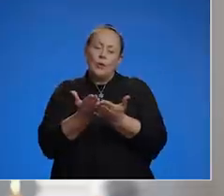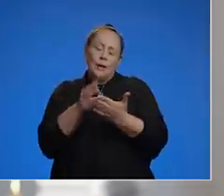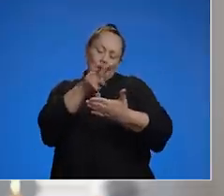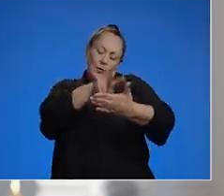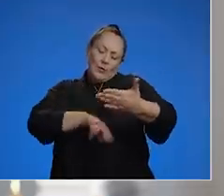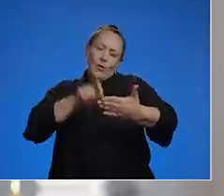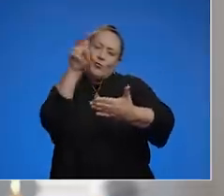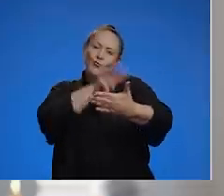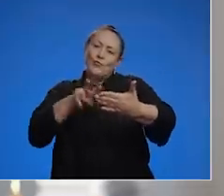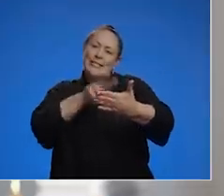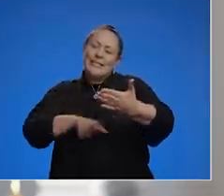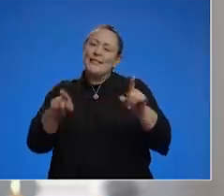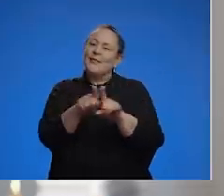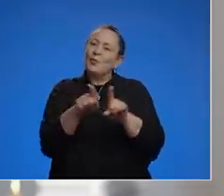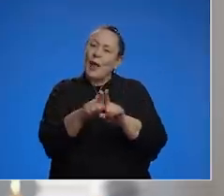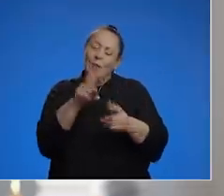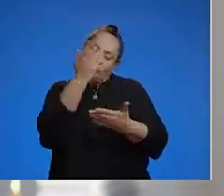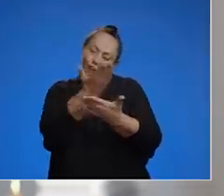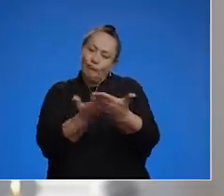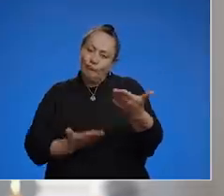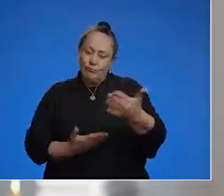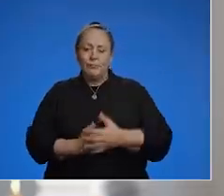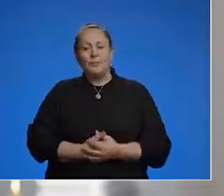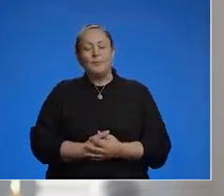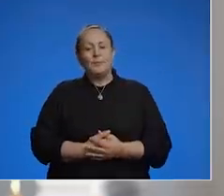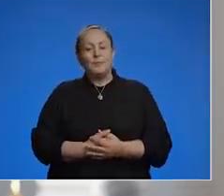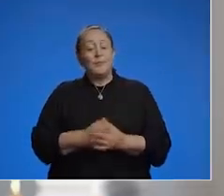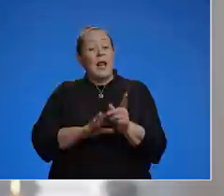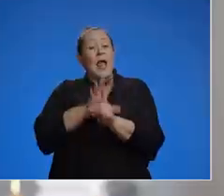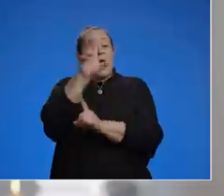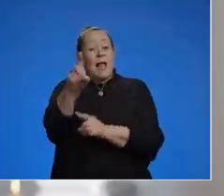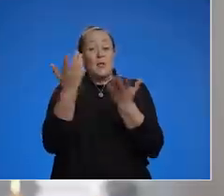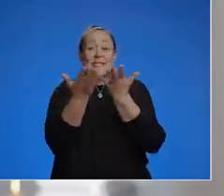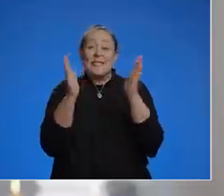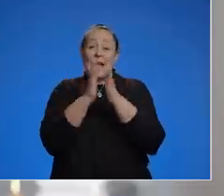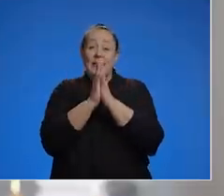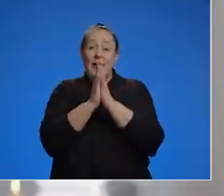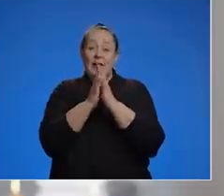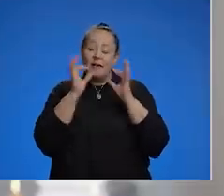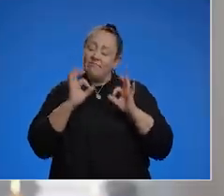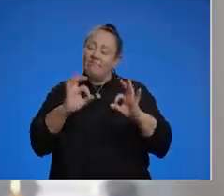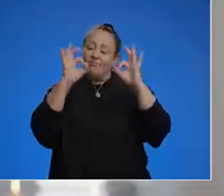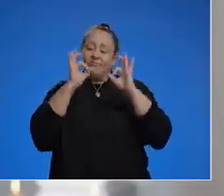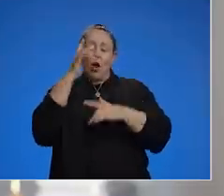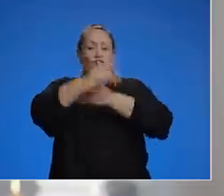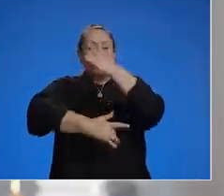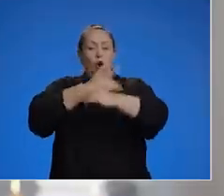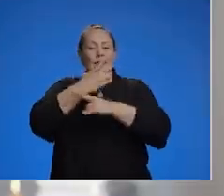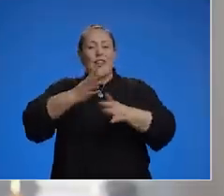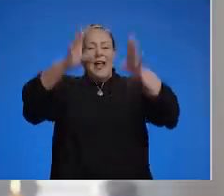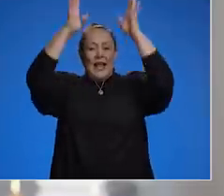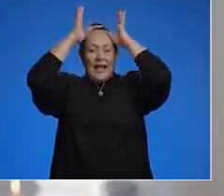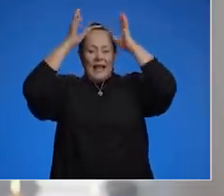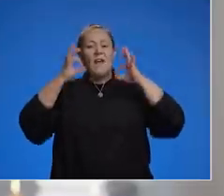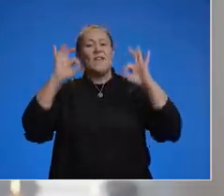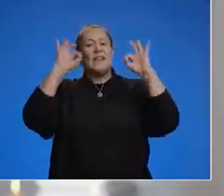readings of today's scripture. Next Sunday, of course, is the great feast of Christ the King.